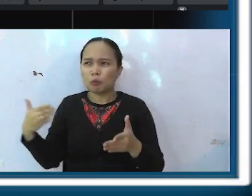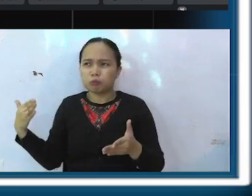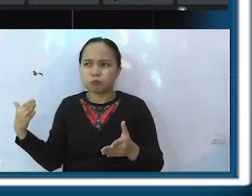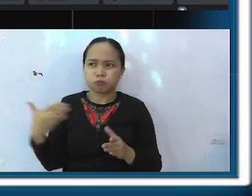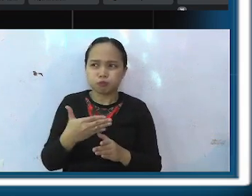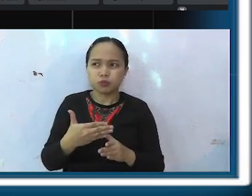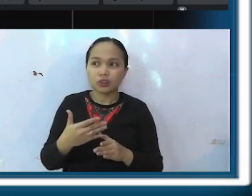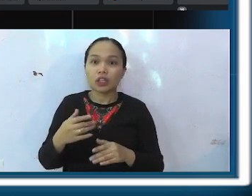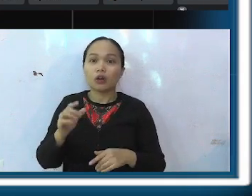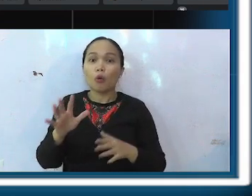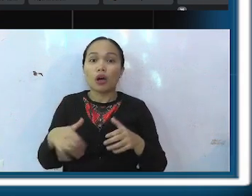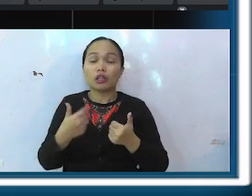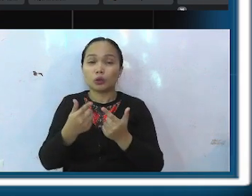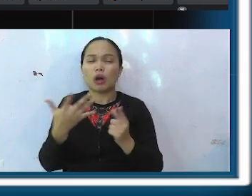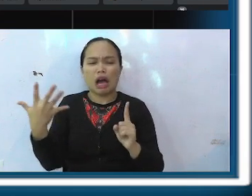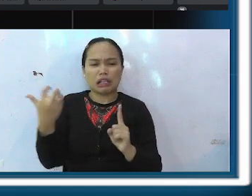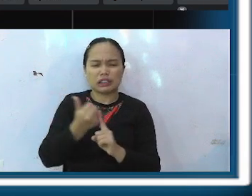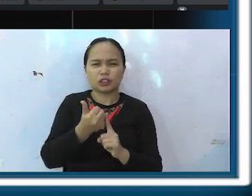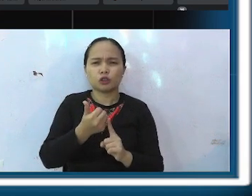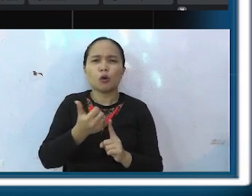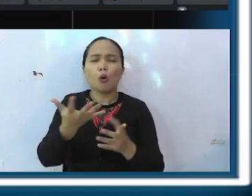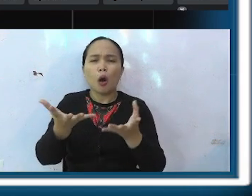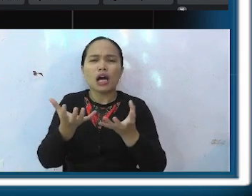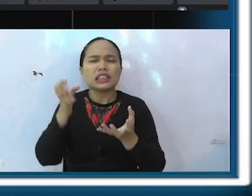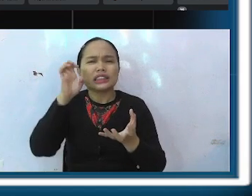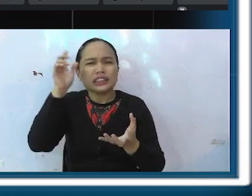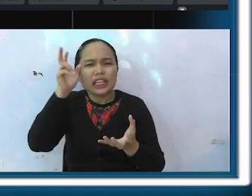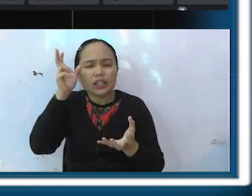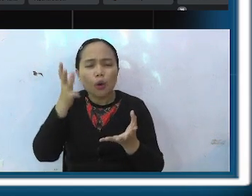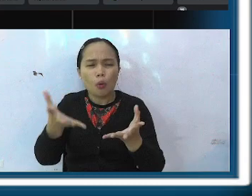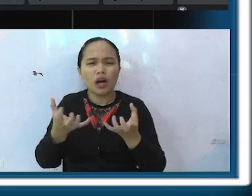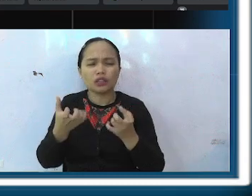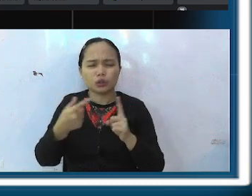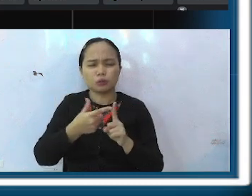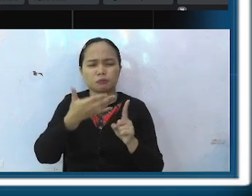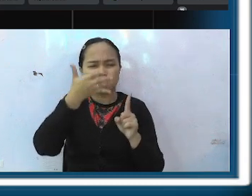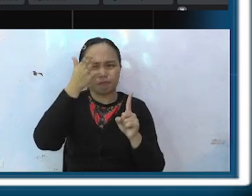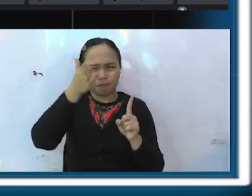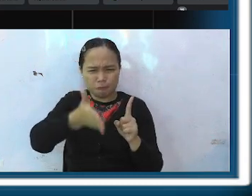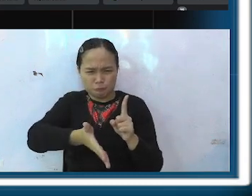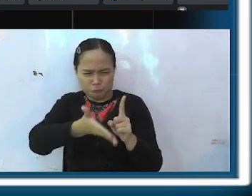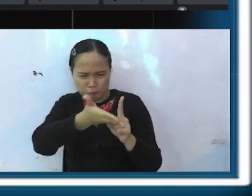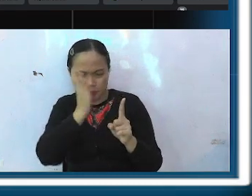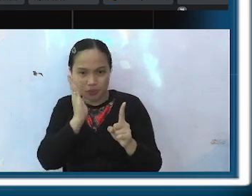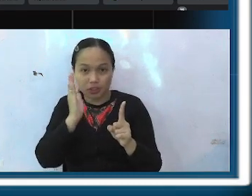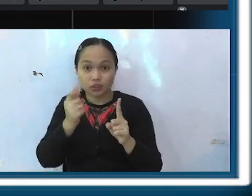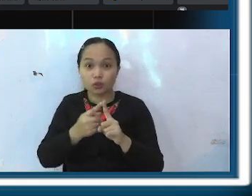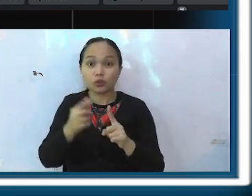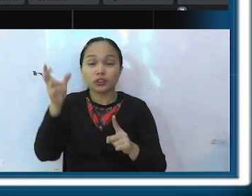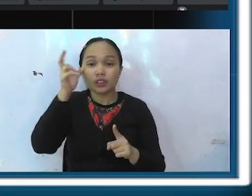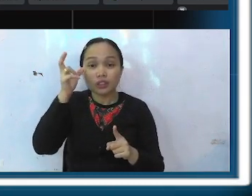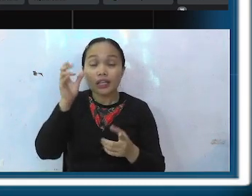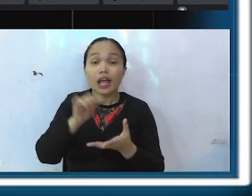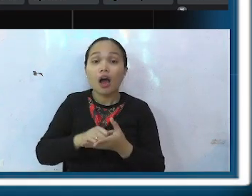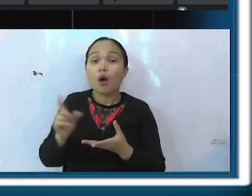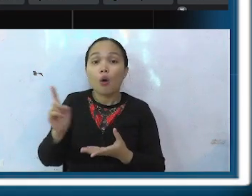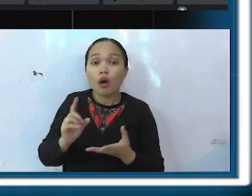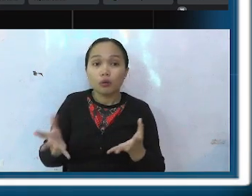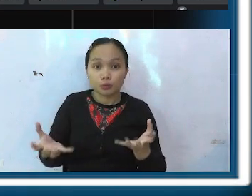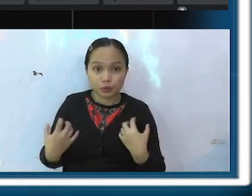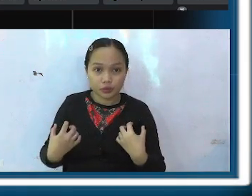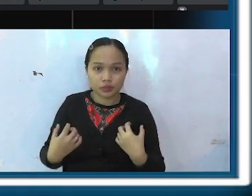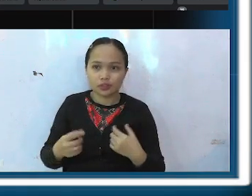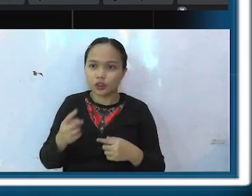attention. Just you will just try to get your eyes. Notice him. Yes. Notice the sin. Or you know, there's this guy.